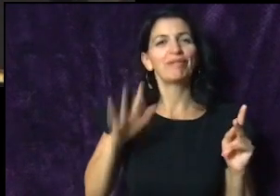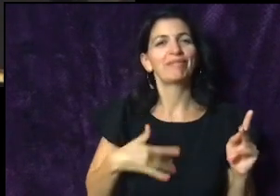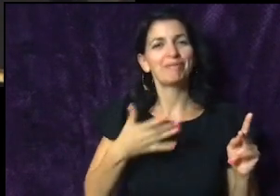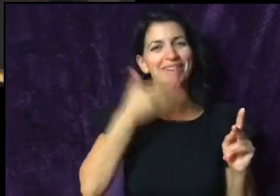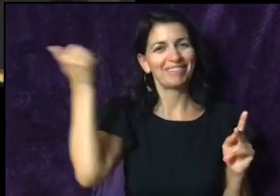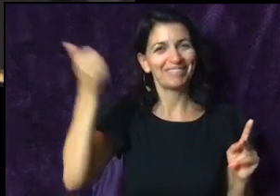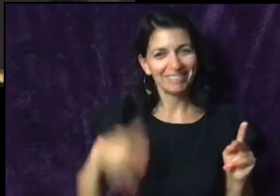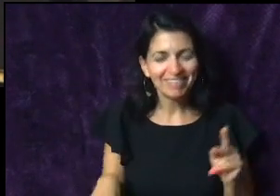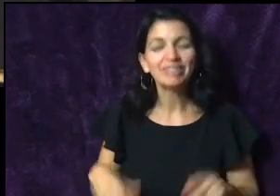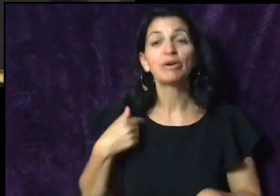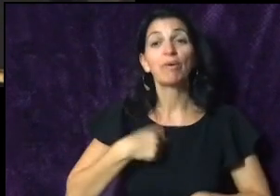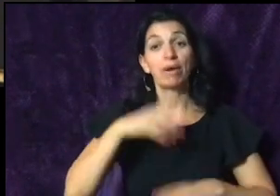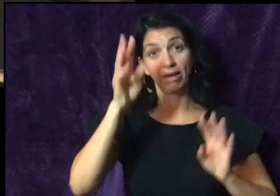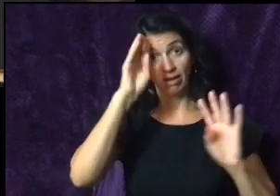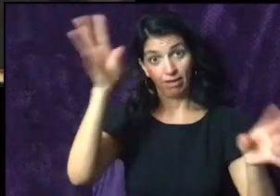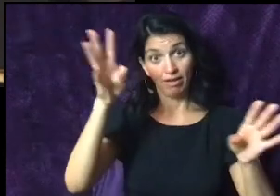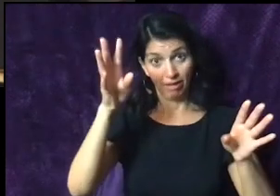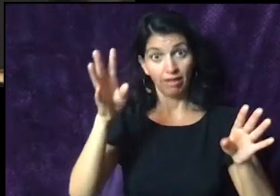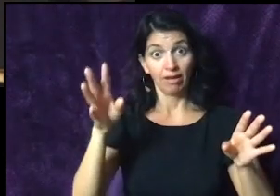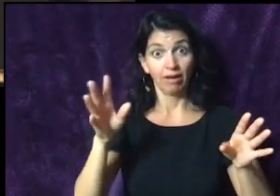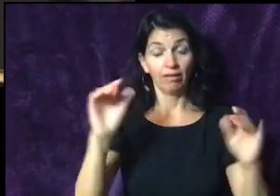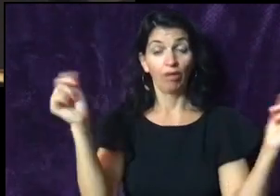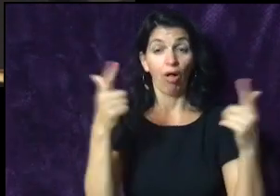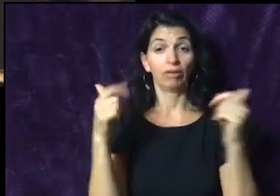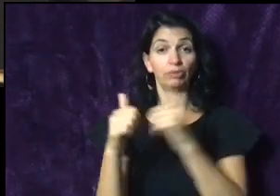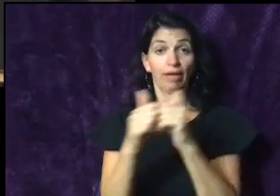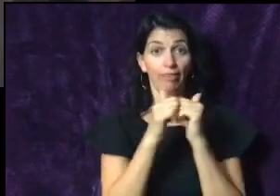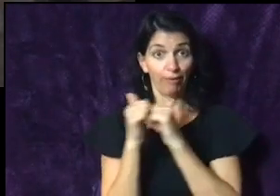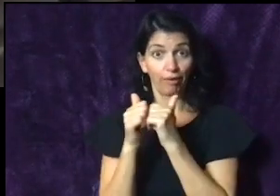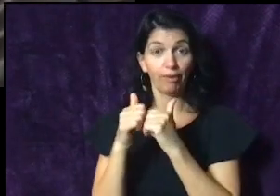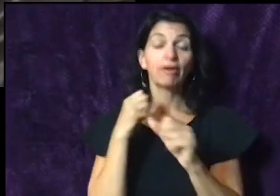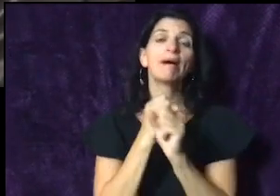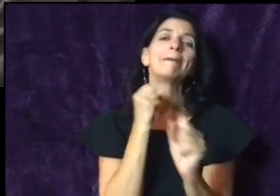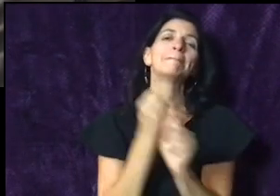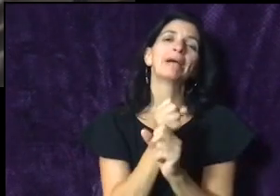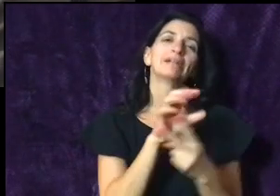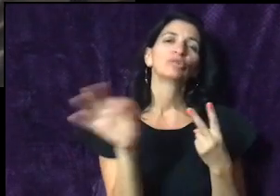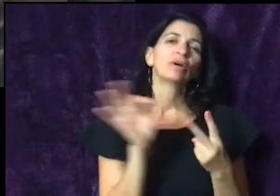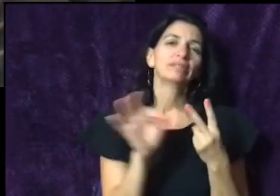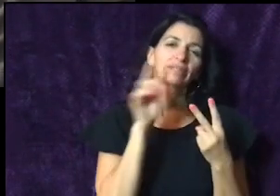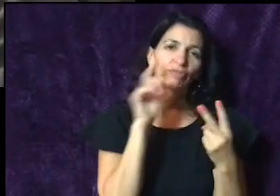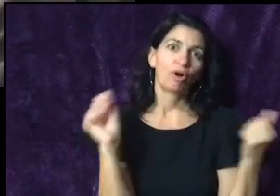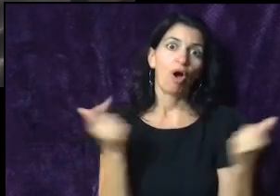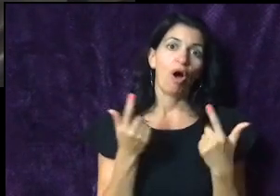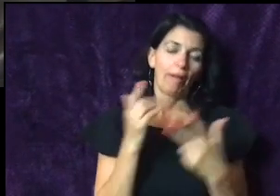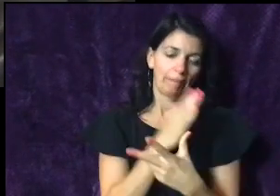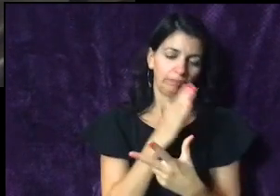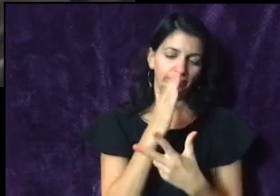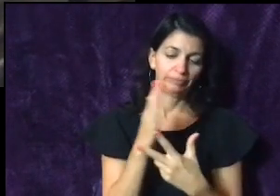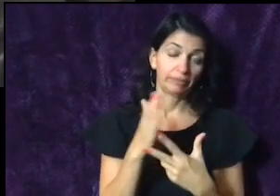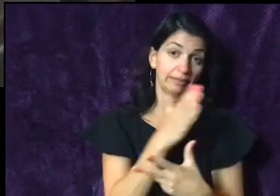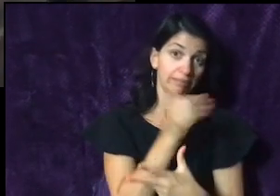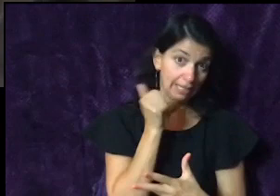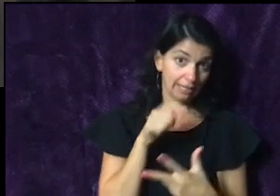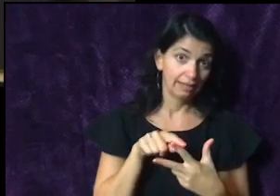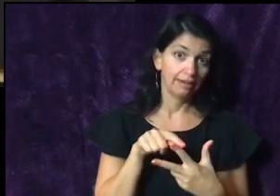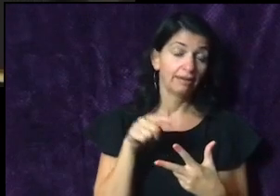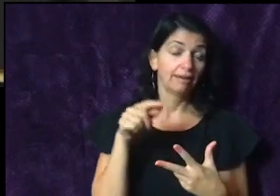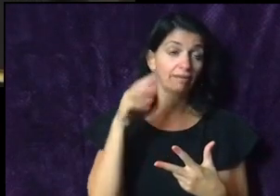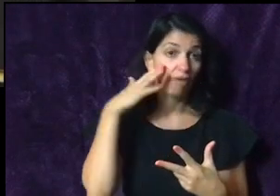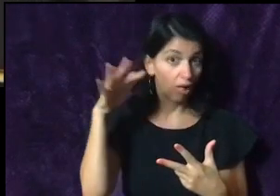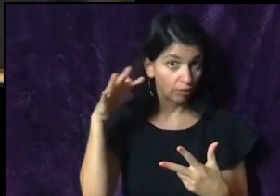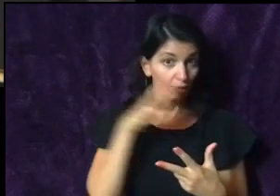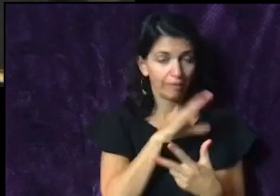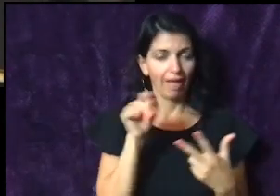make people feel happy. So we're gonna compose one all together and we're gonna make choices for all three: volume, speed, volume, and